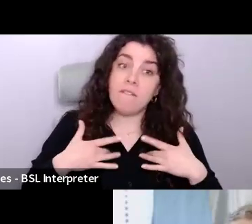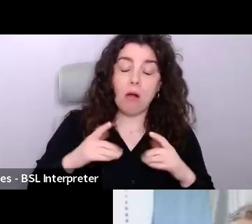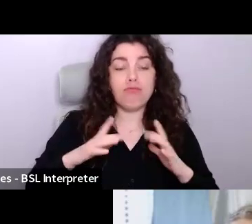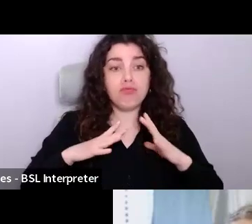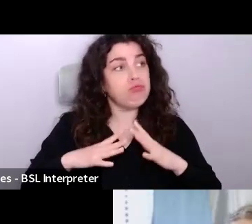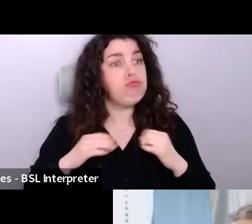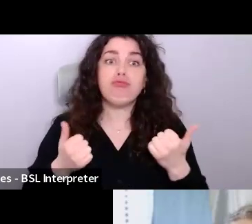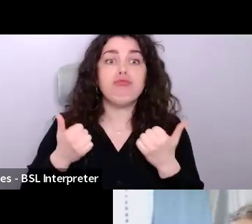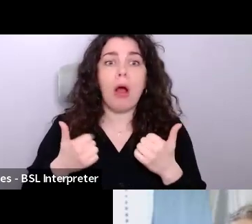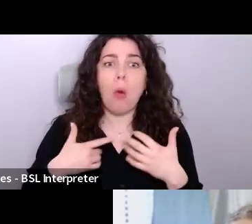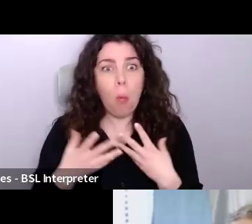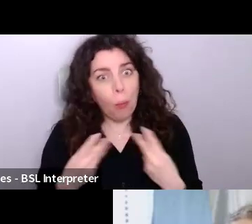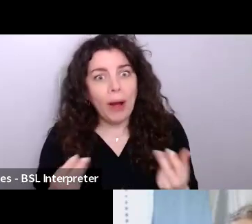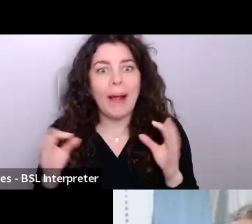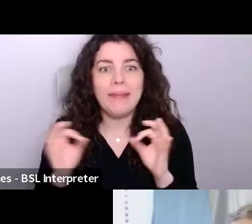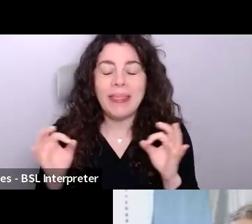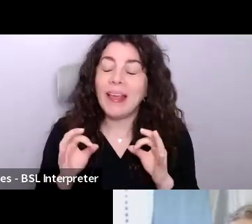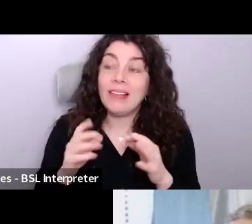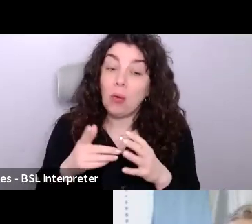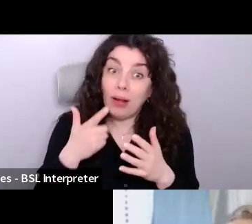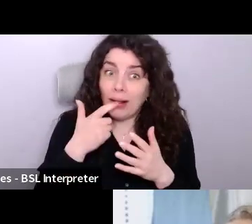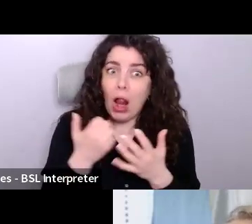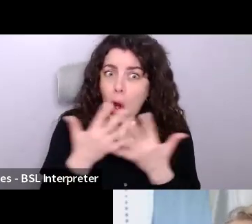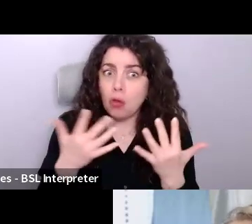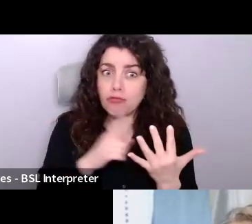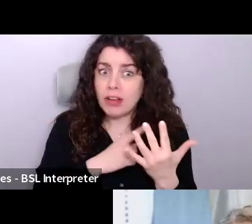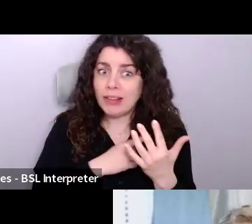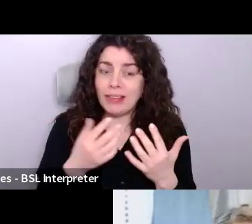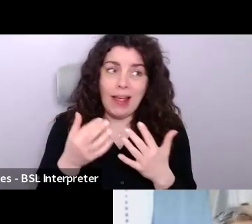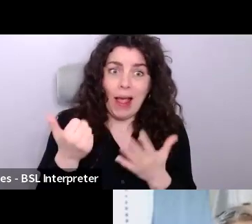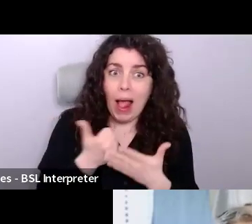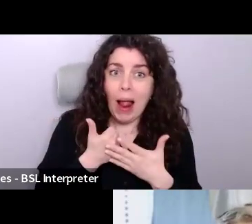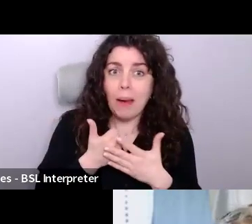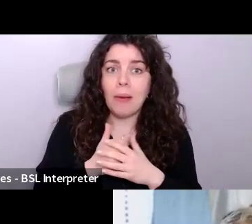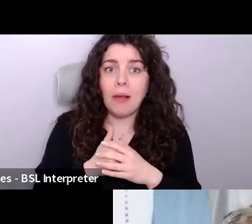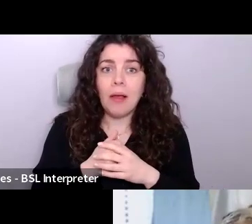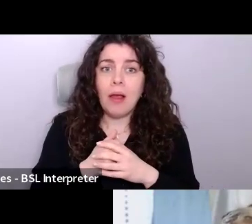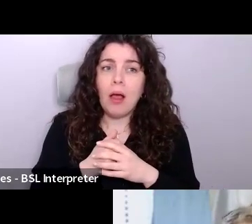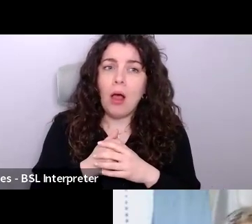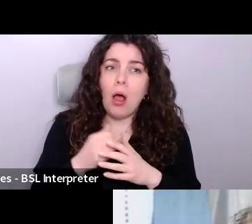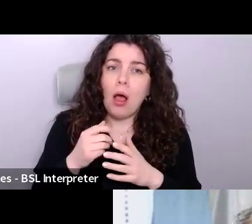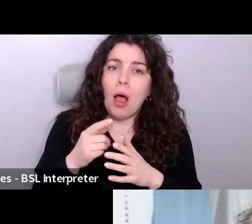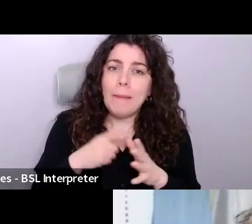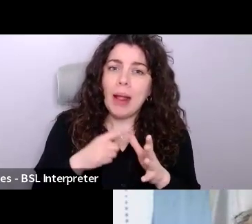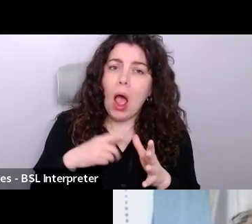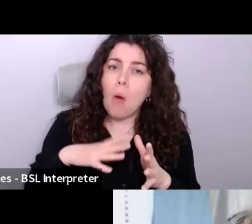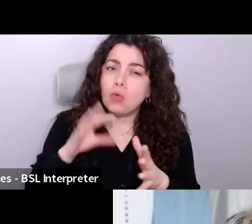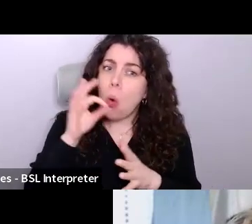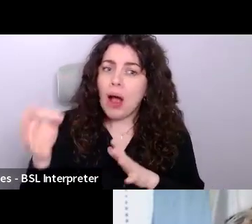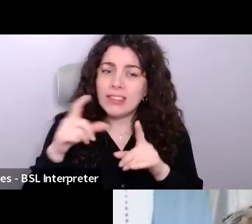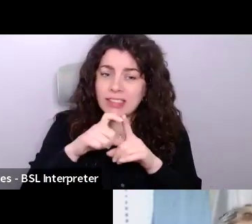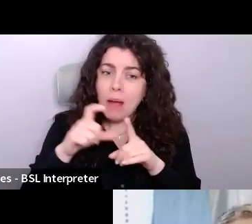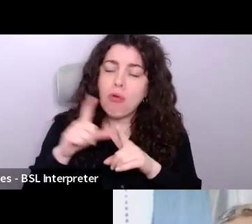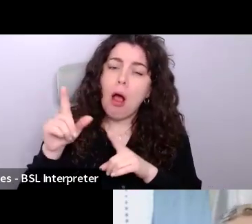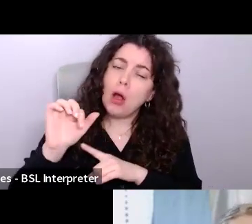really. Yeah, absolutely. I think maybe, Deborah, if I could ask you to kind of build on that, what would kind of be your advice